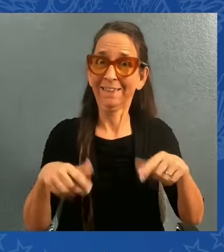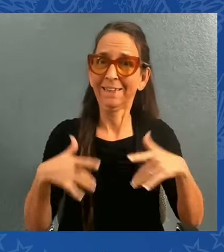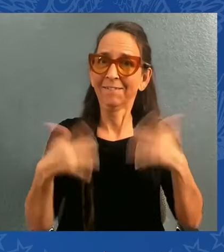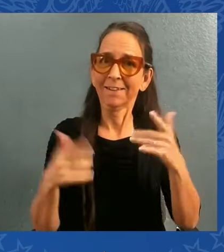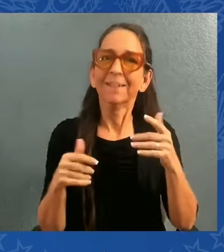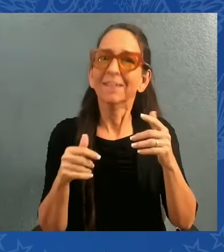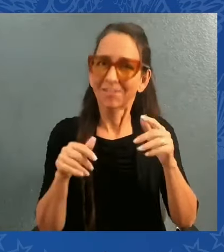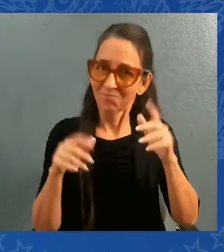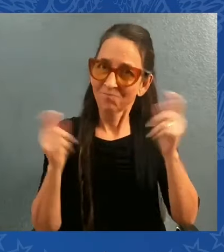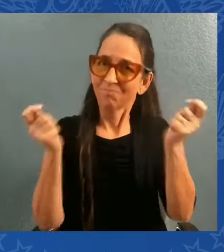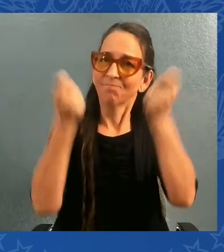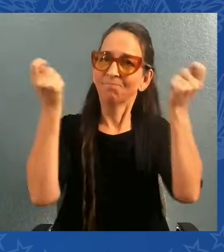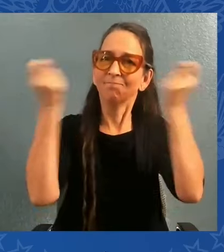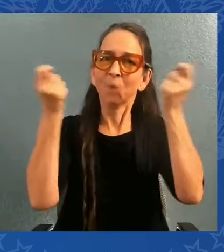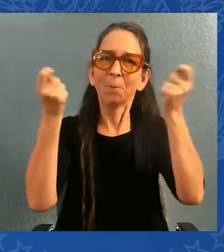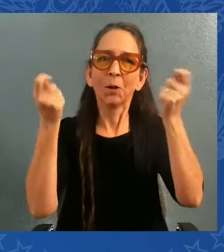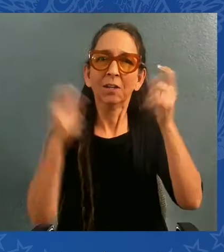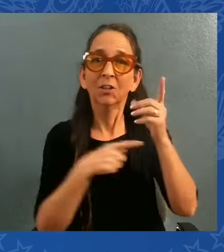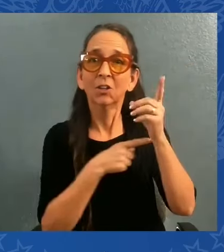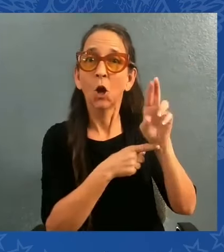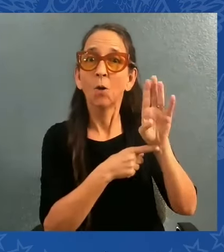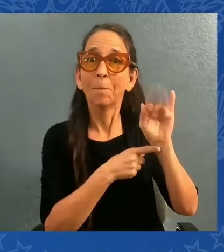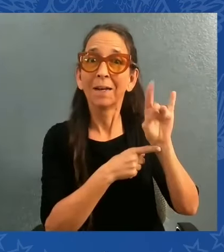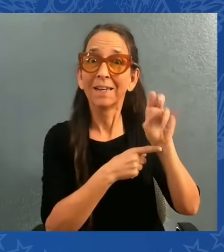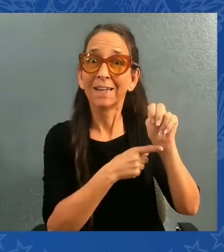Biden, Madam Vice President, Mr. Emhoff,